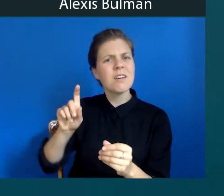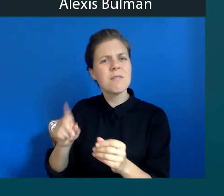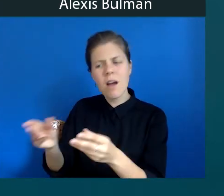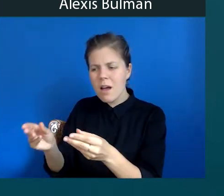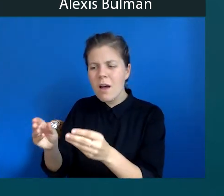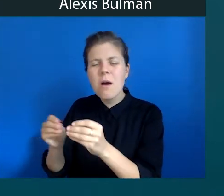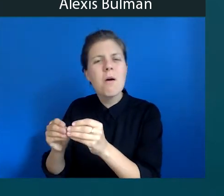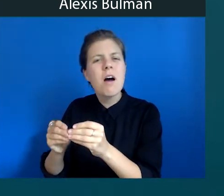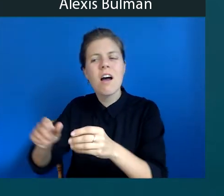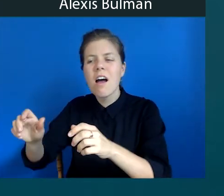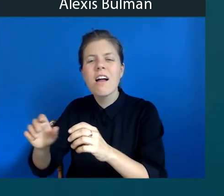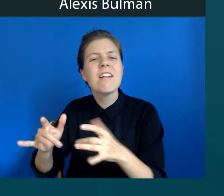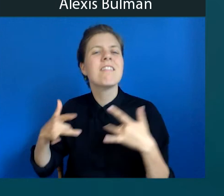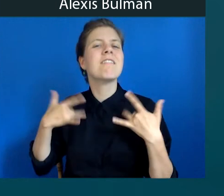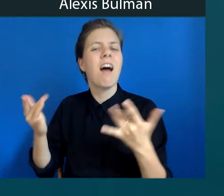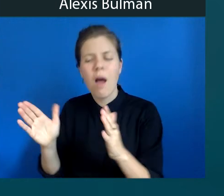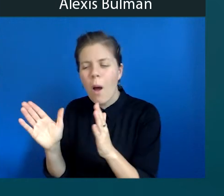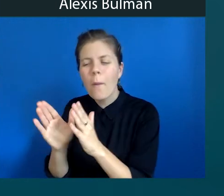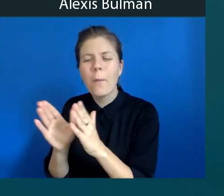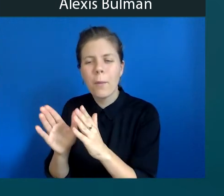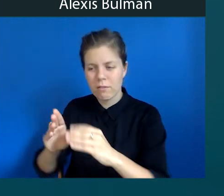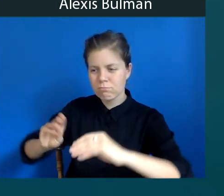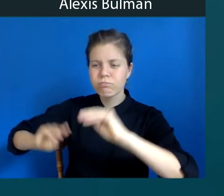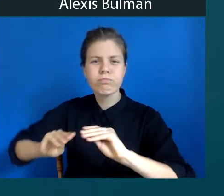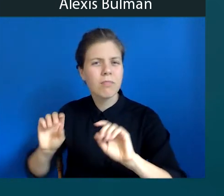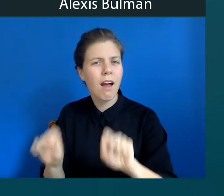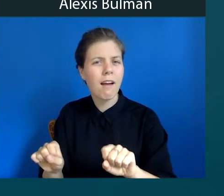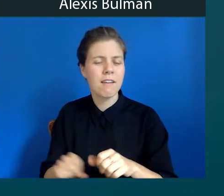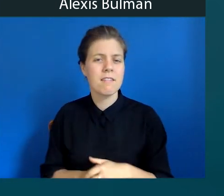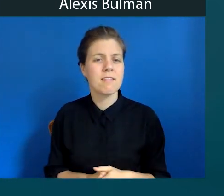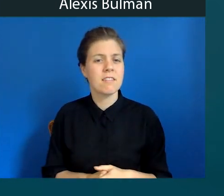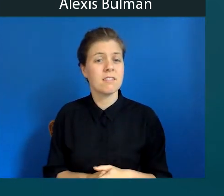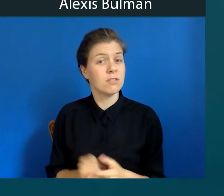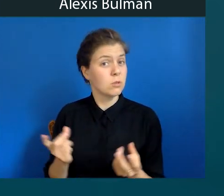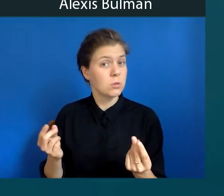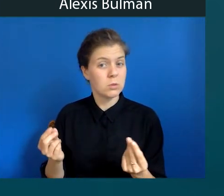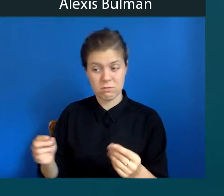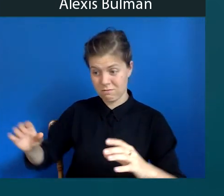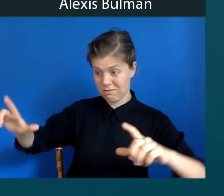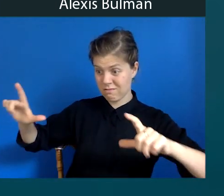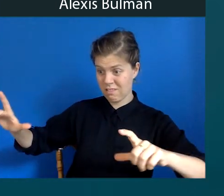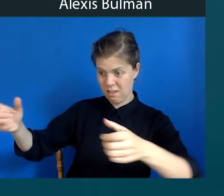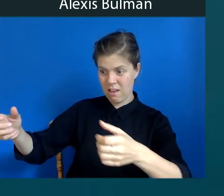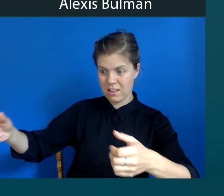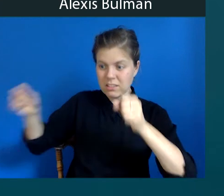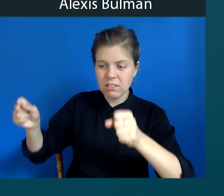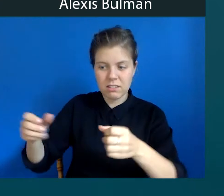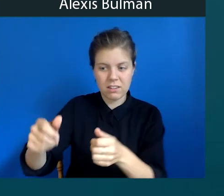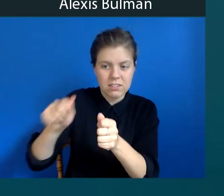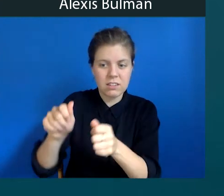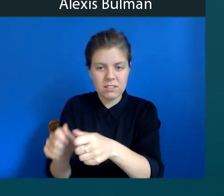smaller, lighter, and more manageable. I opted for snapping sheets of drywall into smaller pieces